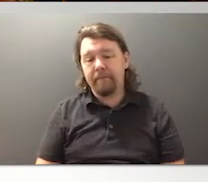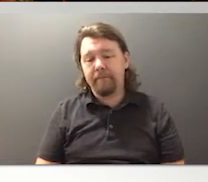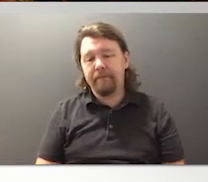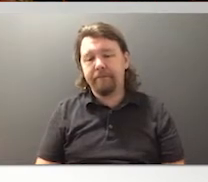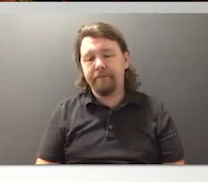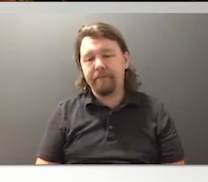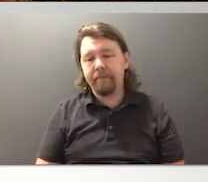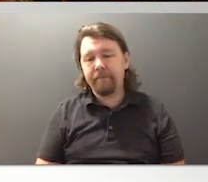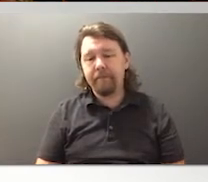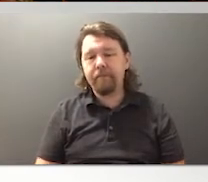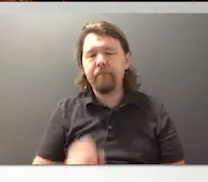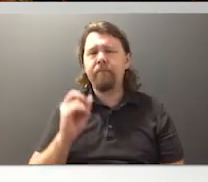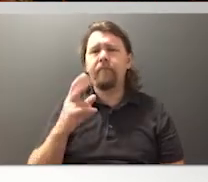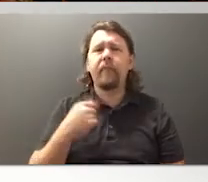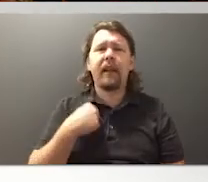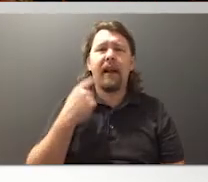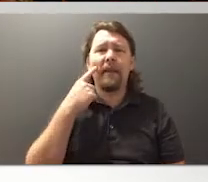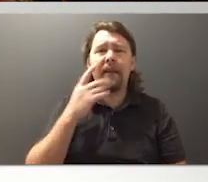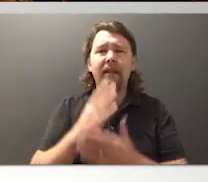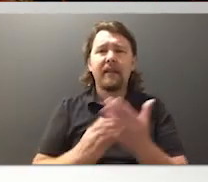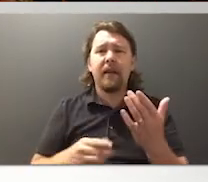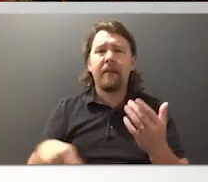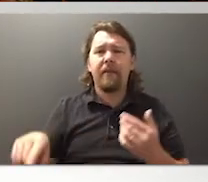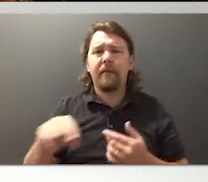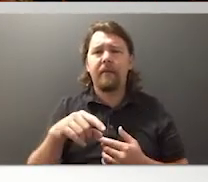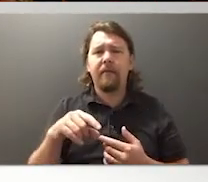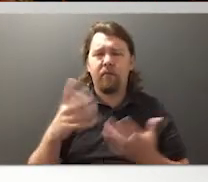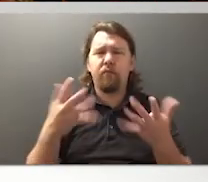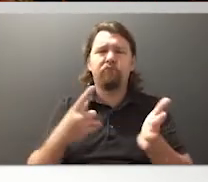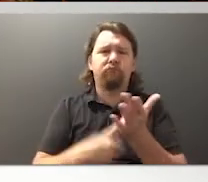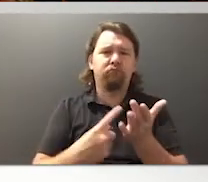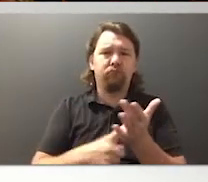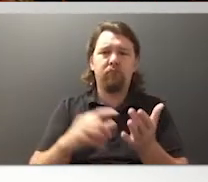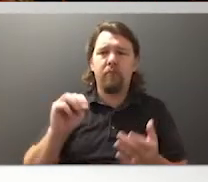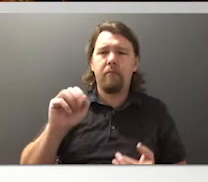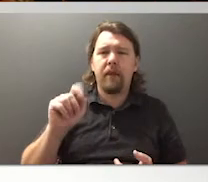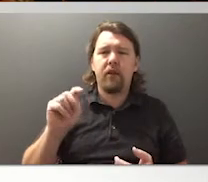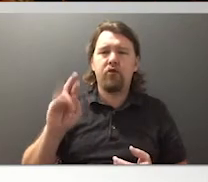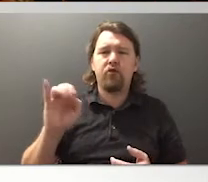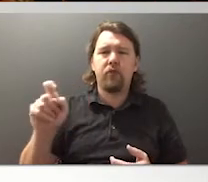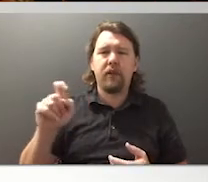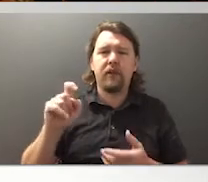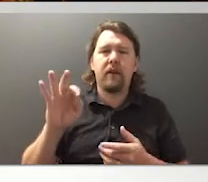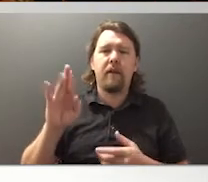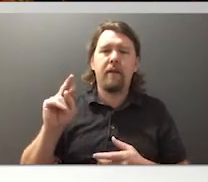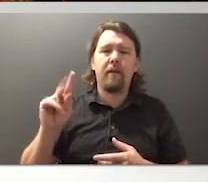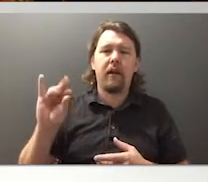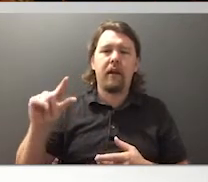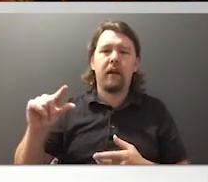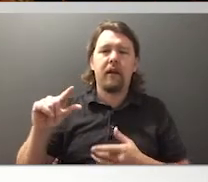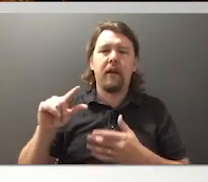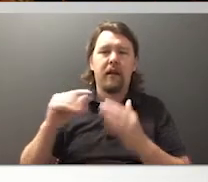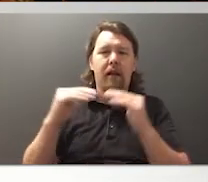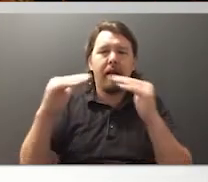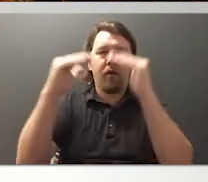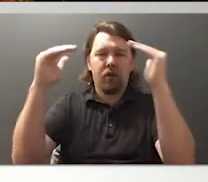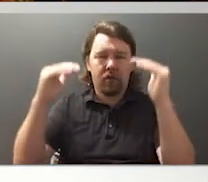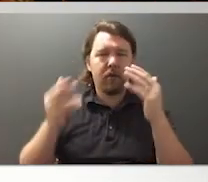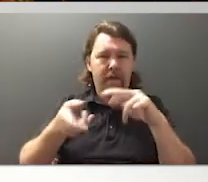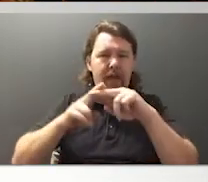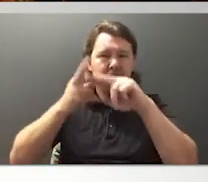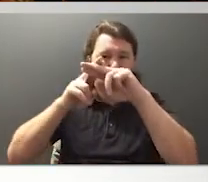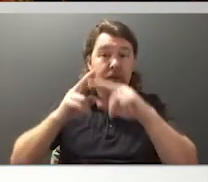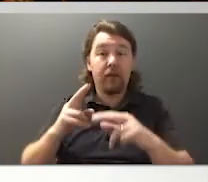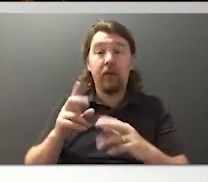Okay, so I think some of this we've talked about already. The matrix funding levels have increased. And